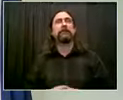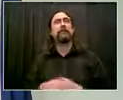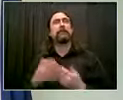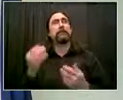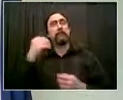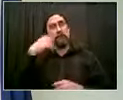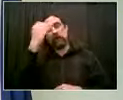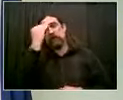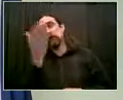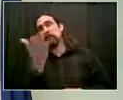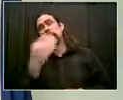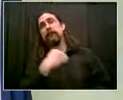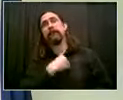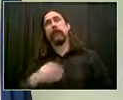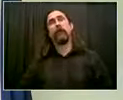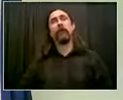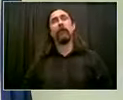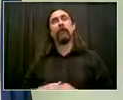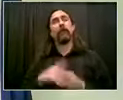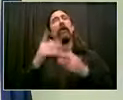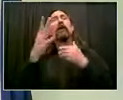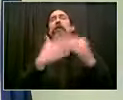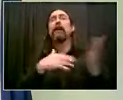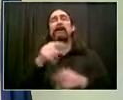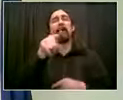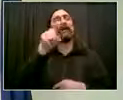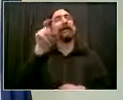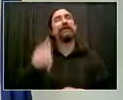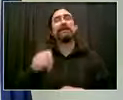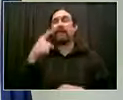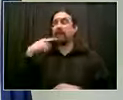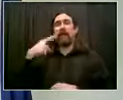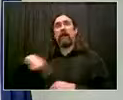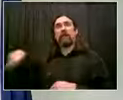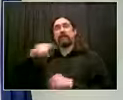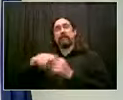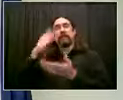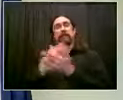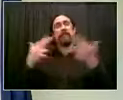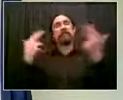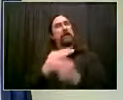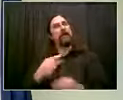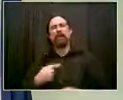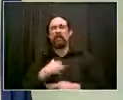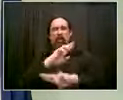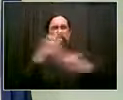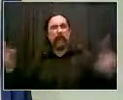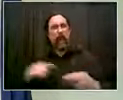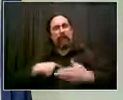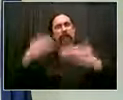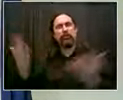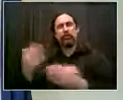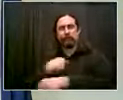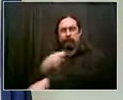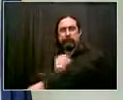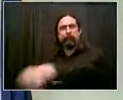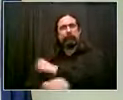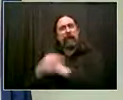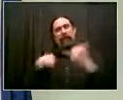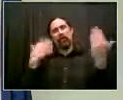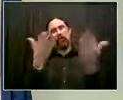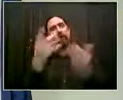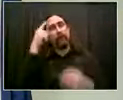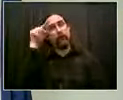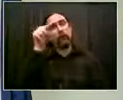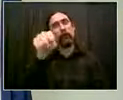us to stop the scourge of gun violence, I'm there to do it. I work with the Kill Violence Group. I'm going to continue to have my resource fairs.